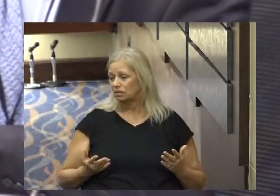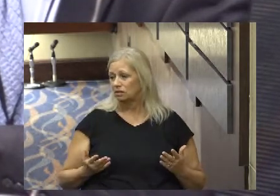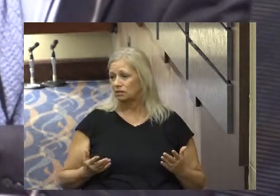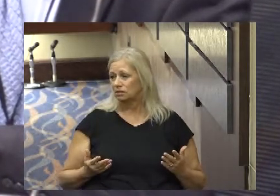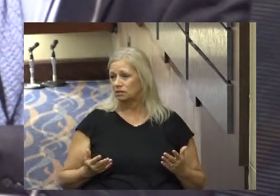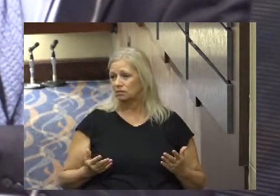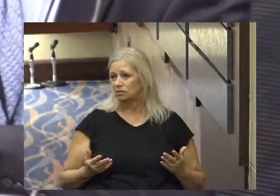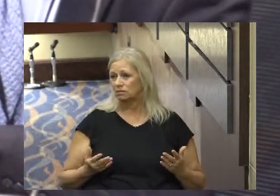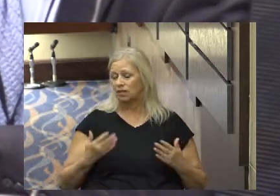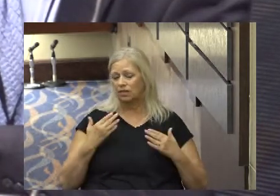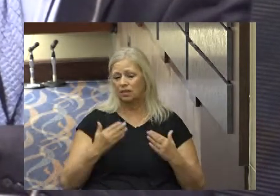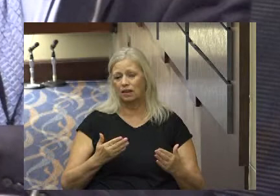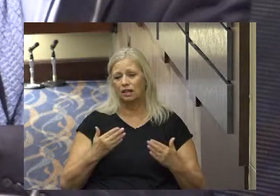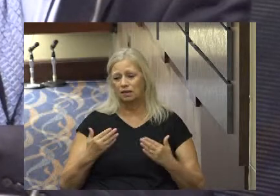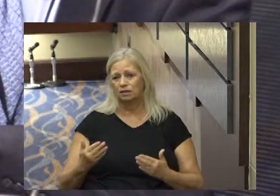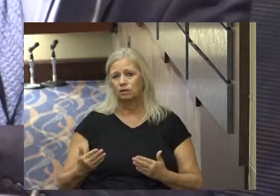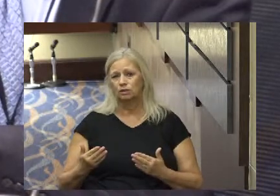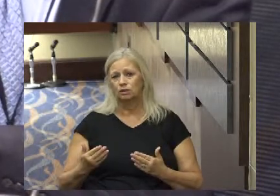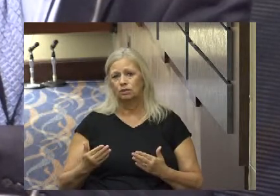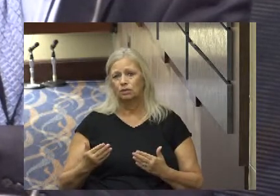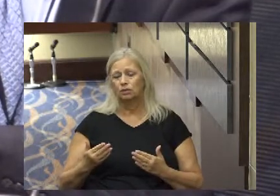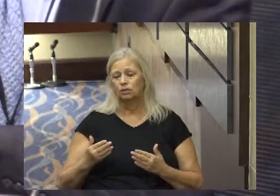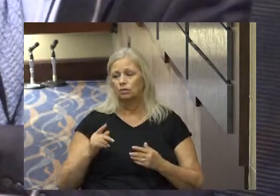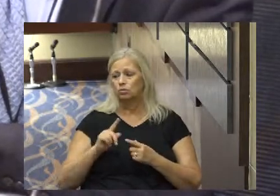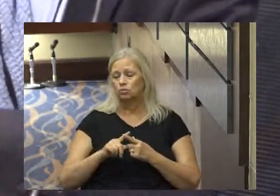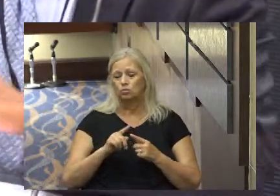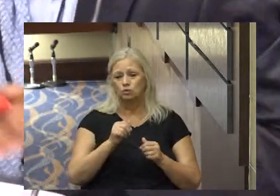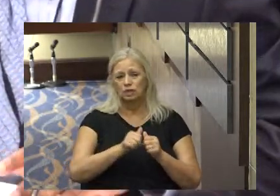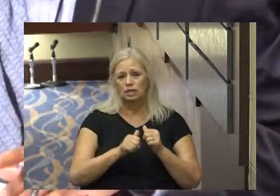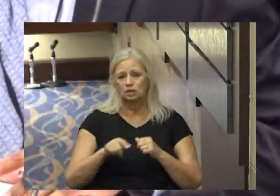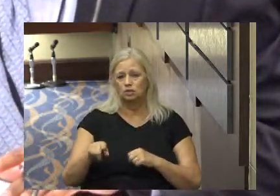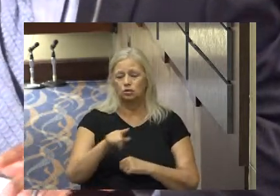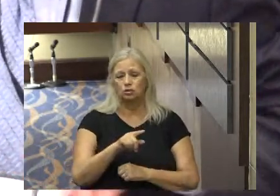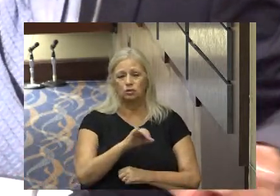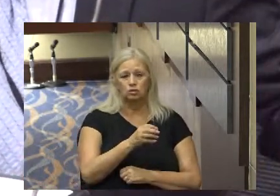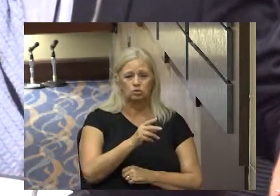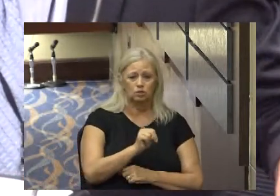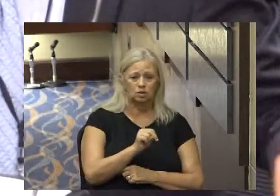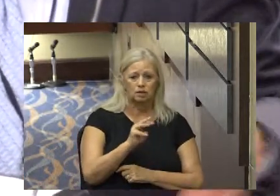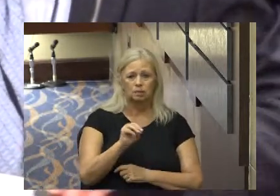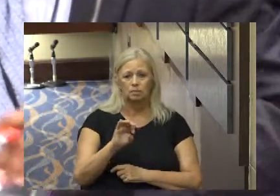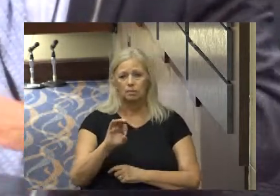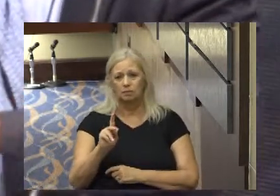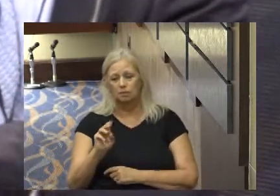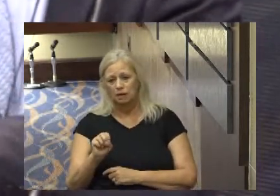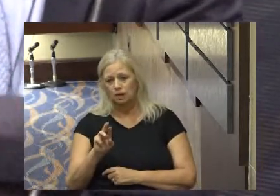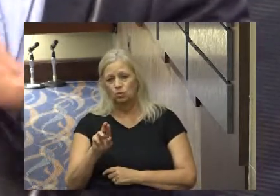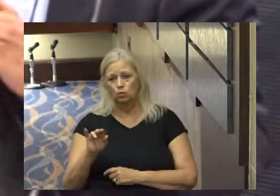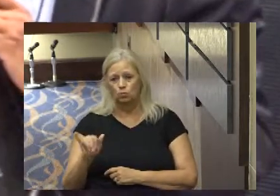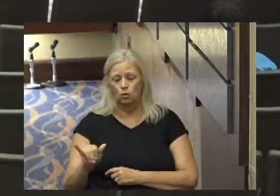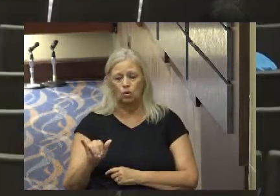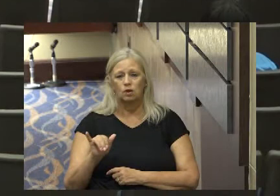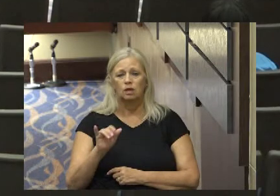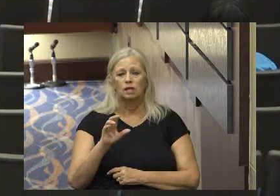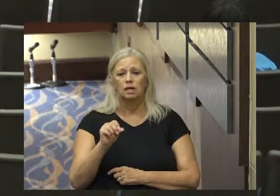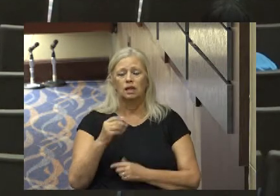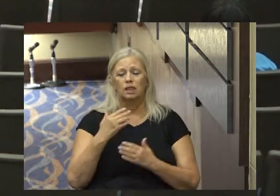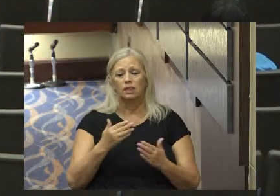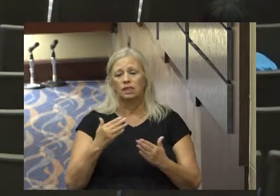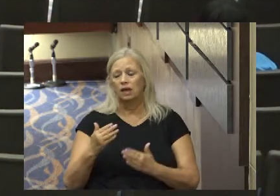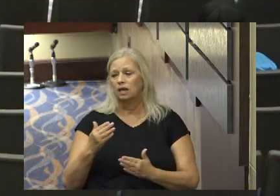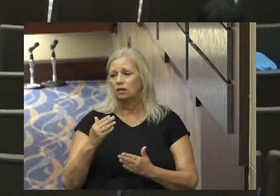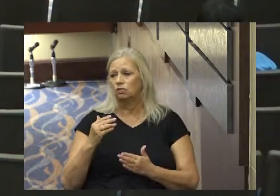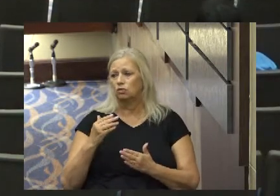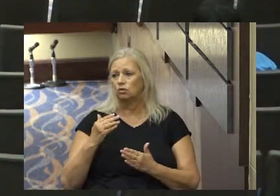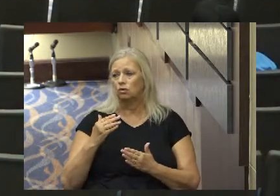Thank you so much. To each of you, John, Mike, Roy, thank you all so much for what you do in your organizations. Please thank your staffs as